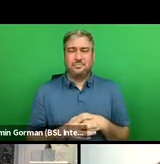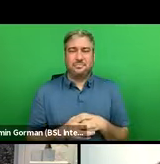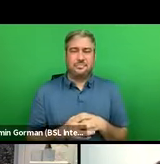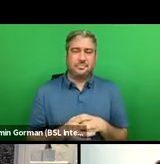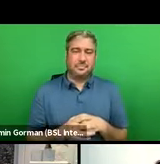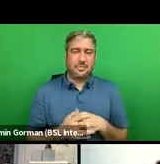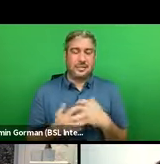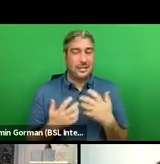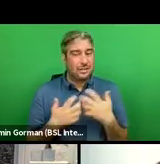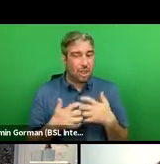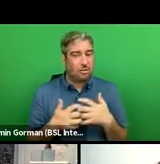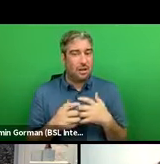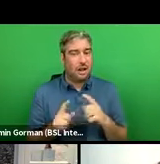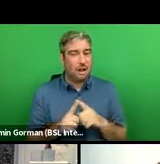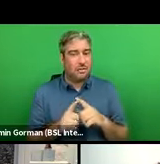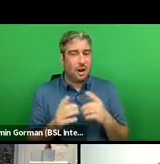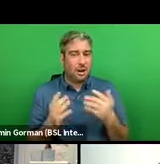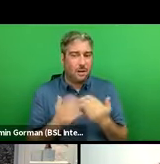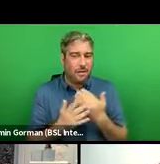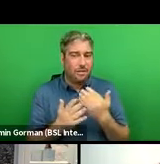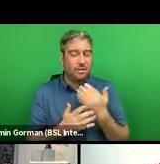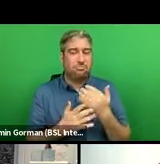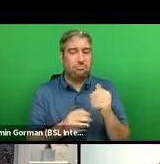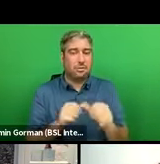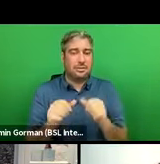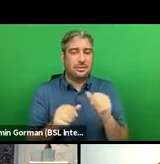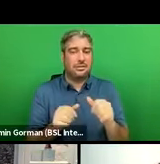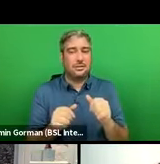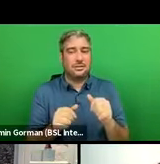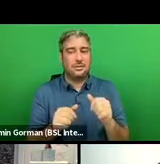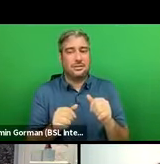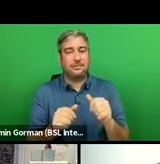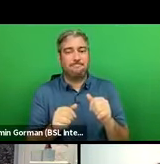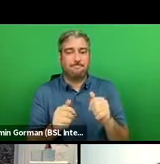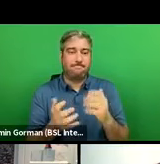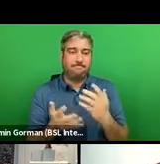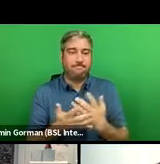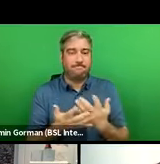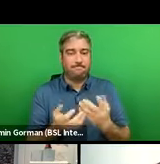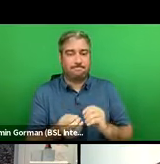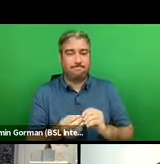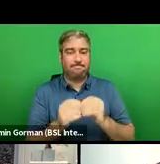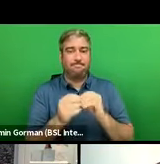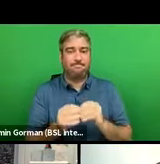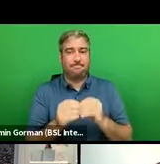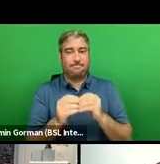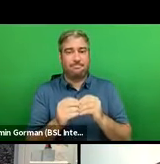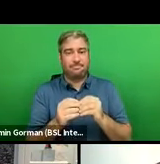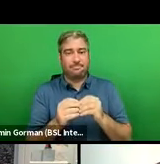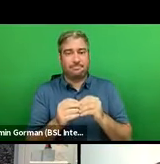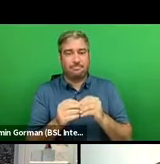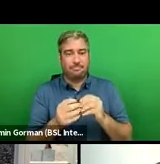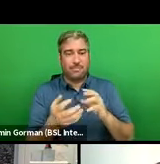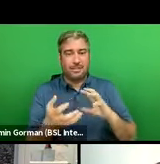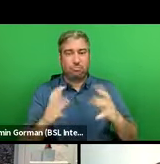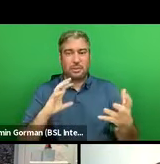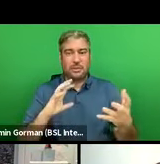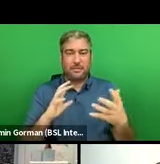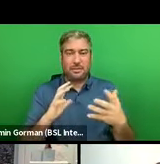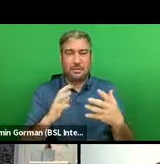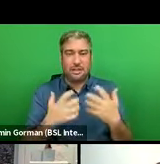So in a way, going towards Tom, disruptive technologies is necessarily